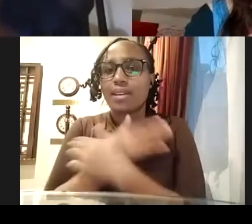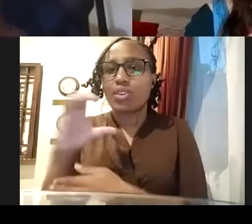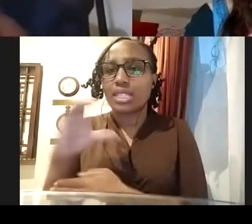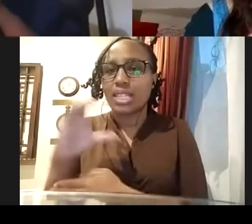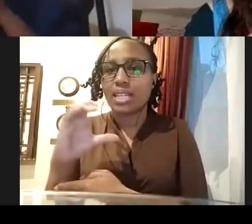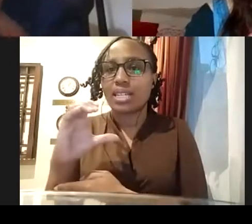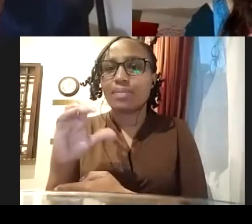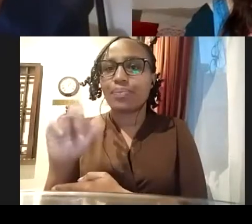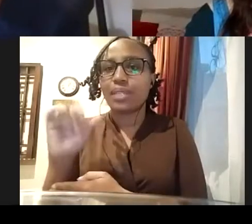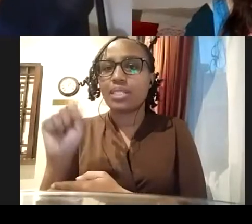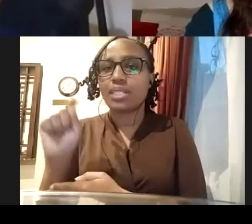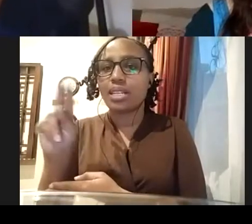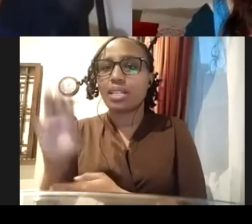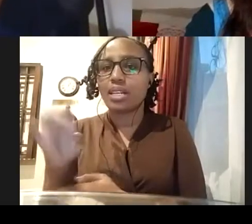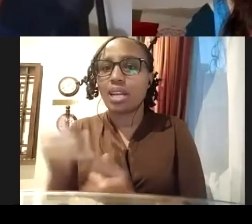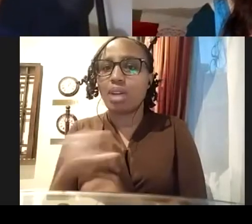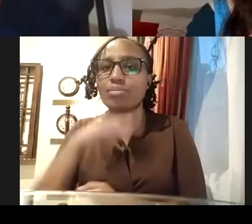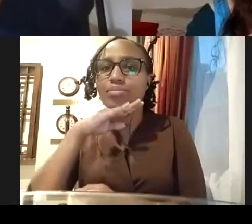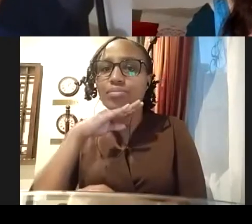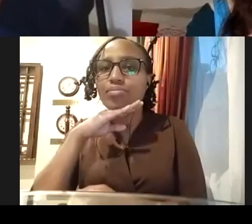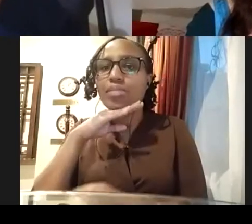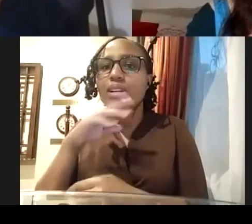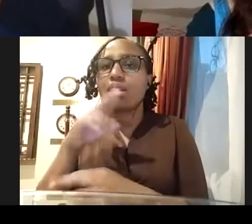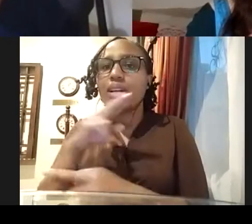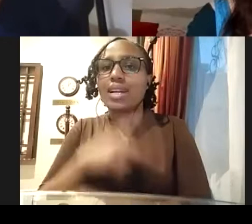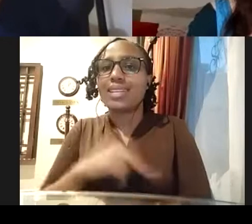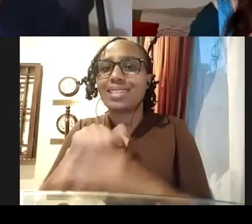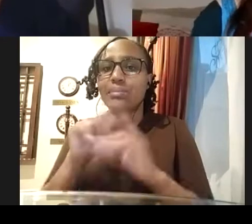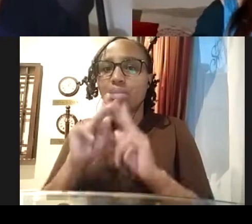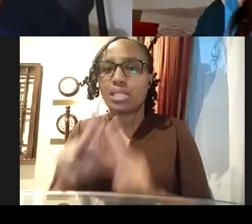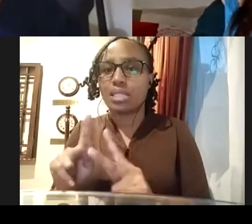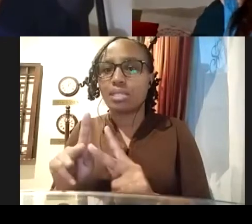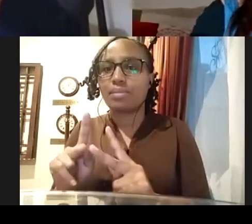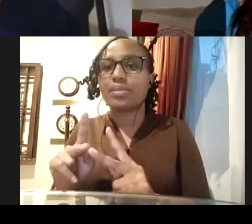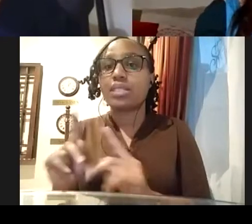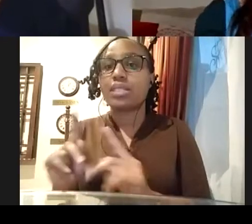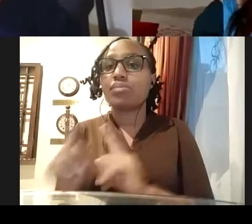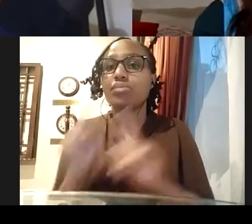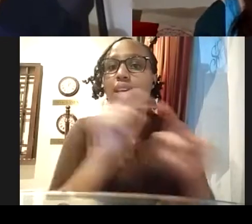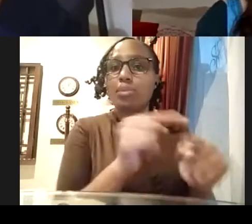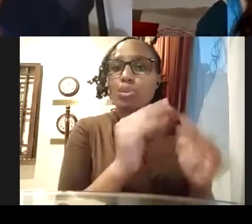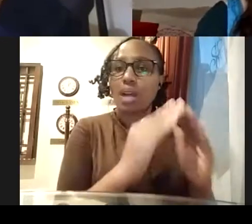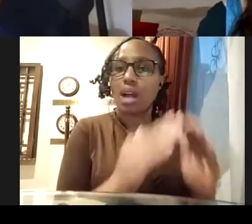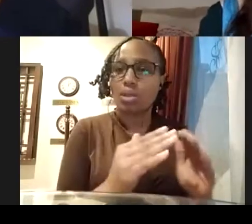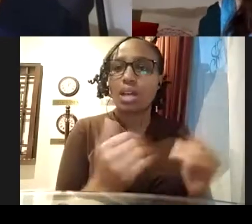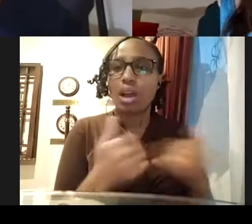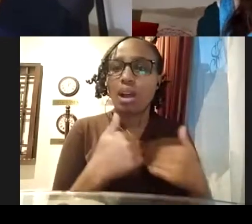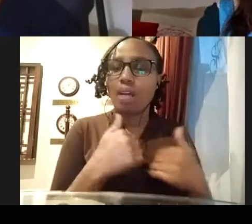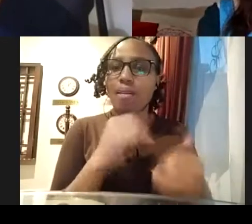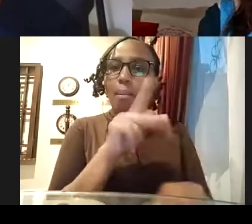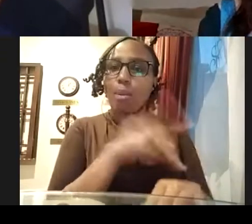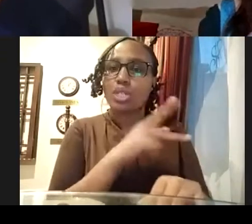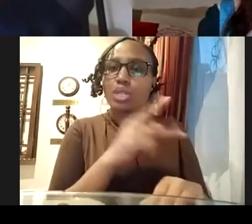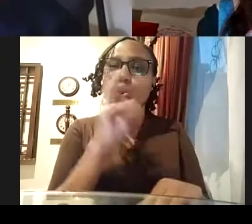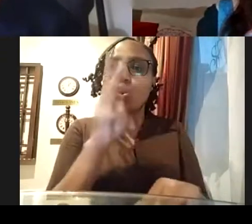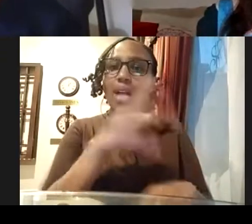who's now passed and resting in peace, she just had me come over to her house, and she was like, come, I've got gin and poetry, and we're going to find a title for your